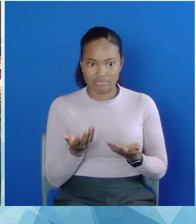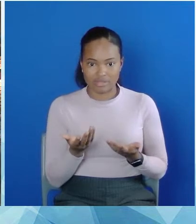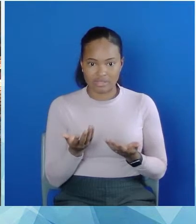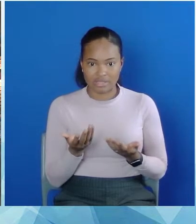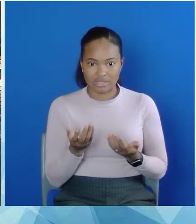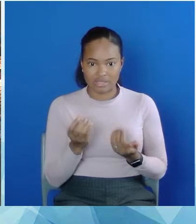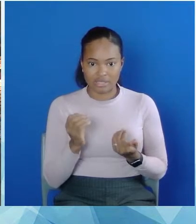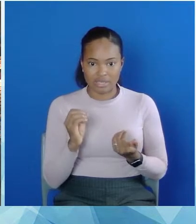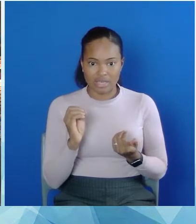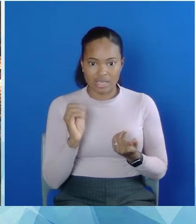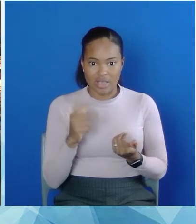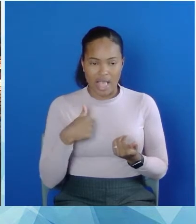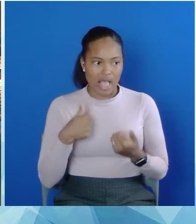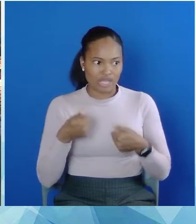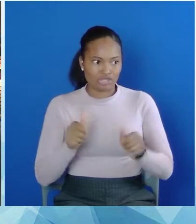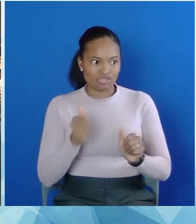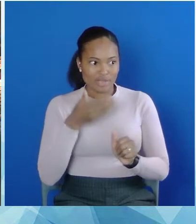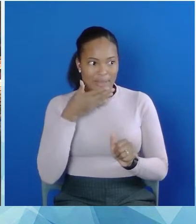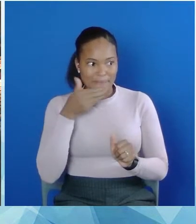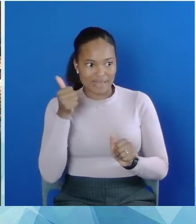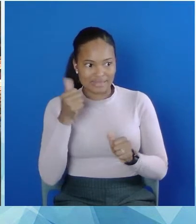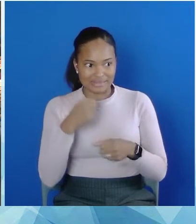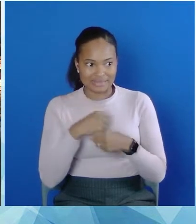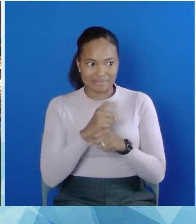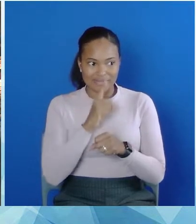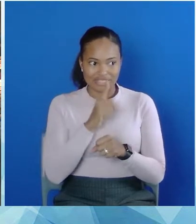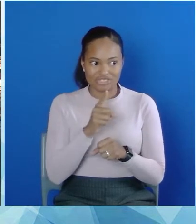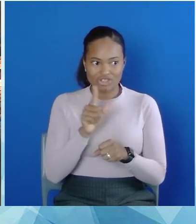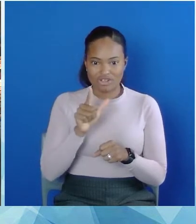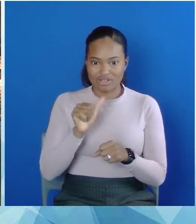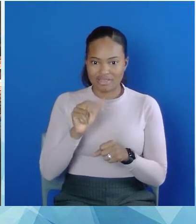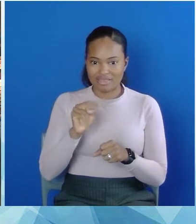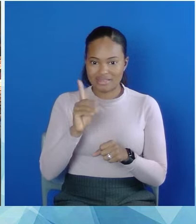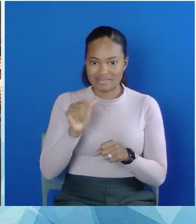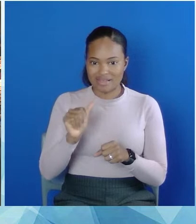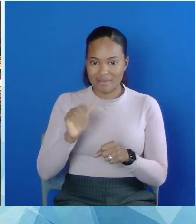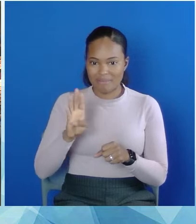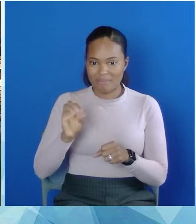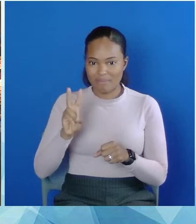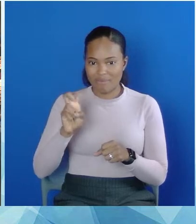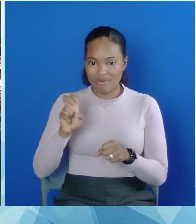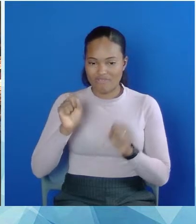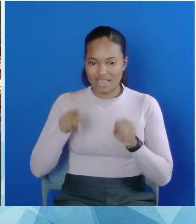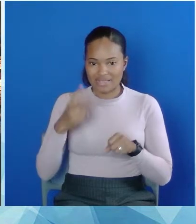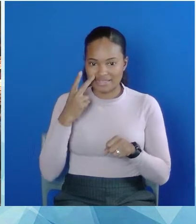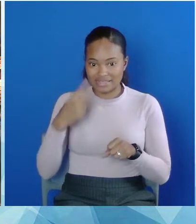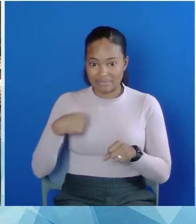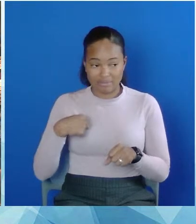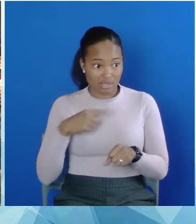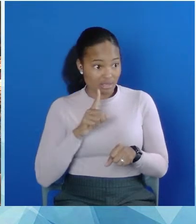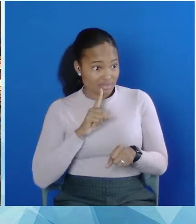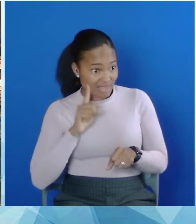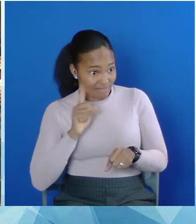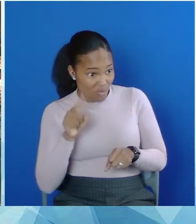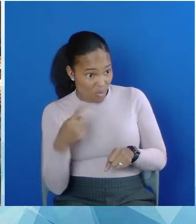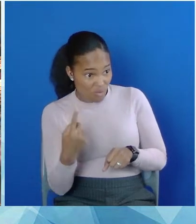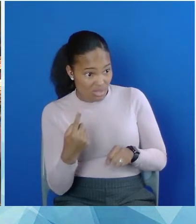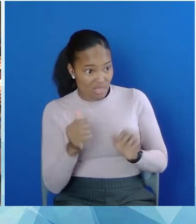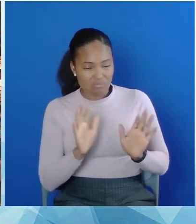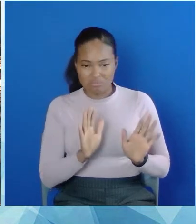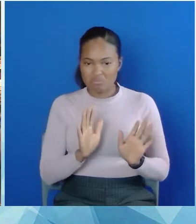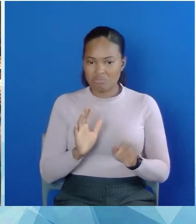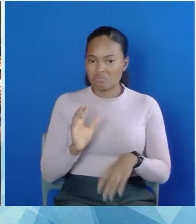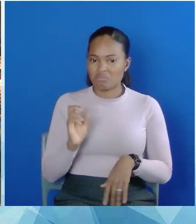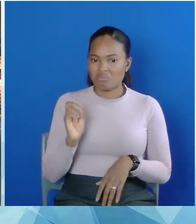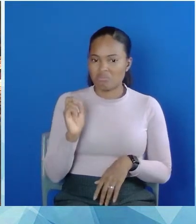okay. I'll try my best to make sure that Miss Bove can see me. She's the only deaf person up here? Okay, I got you, you're good.